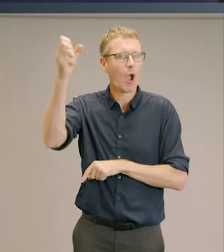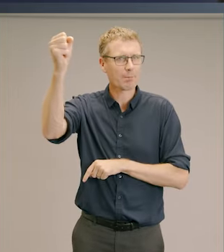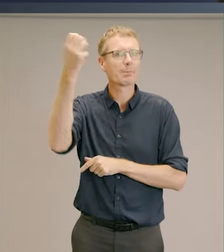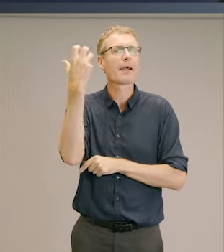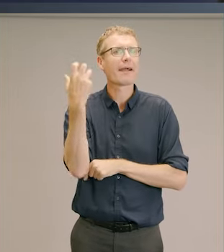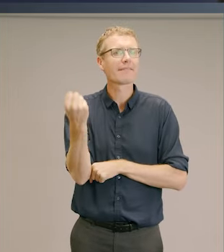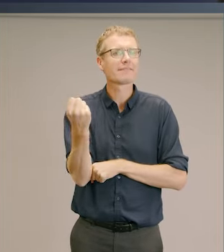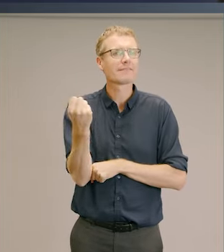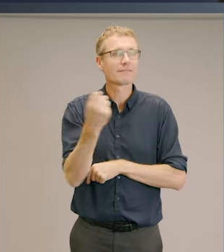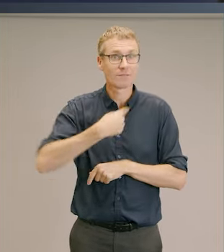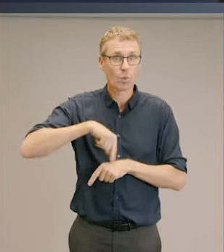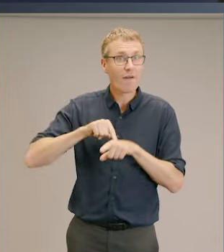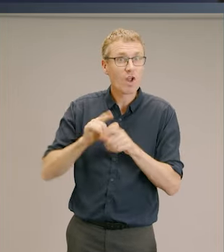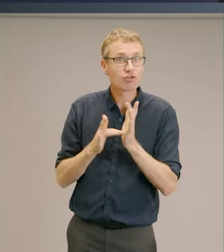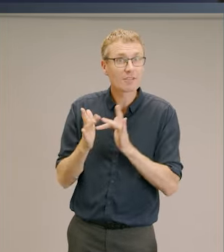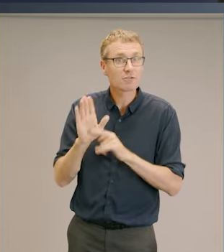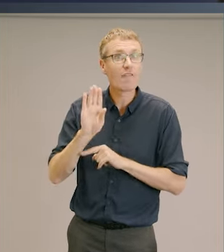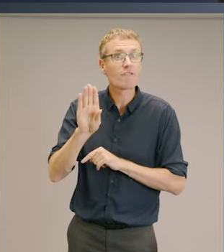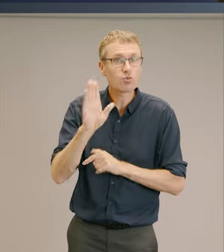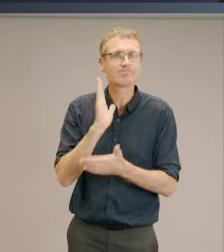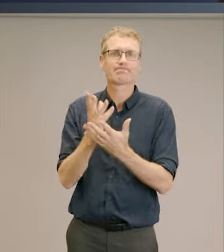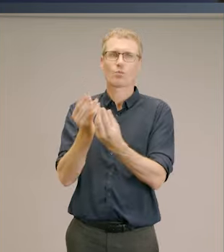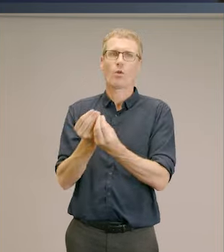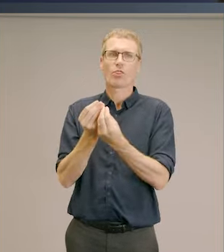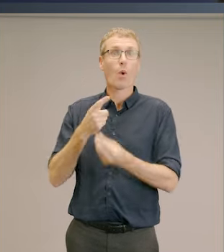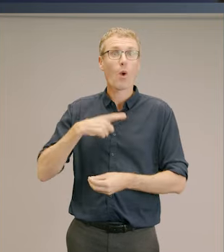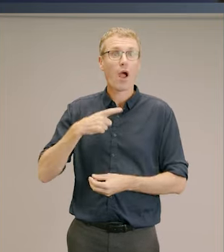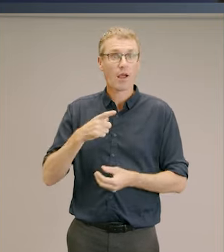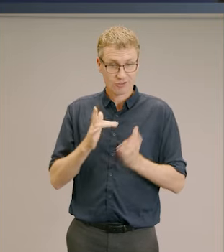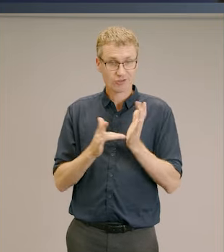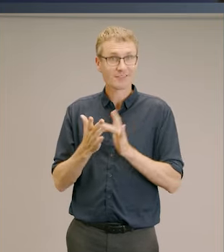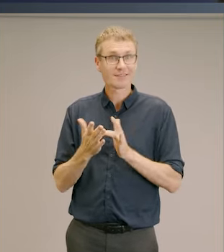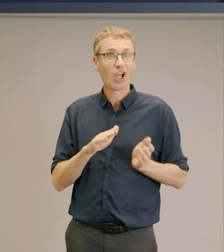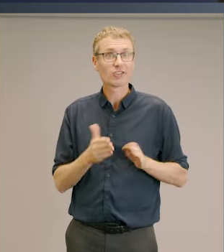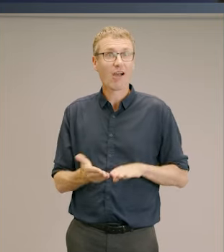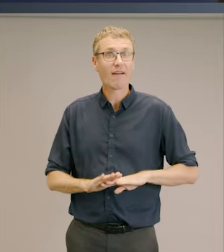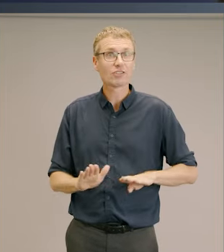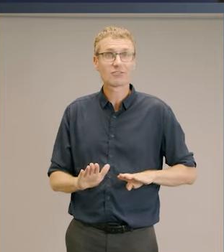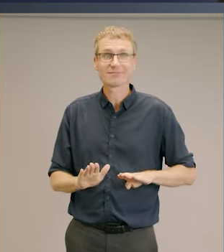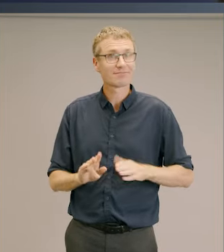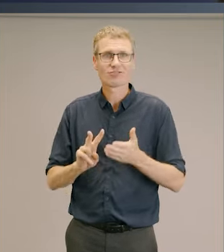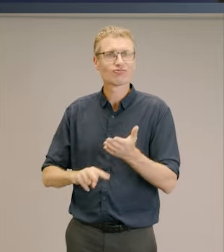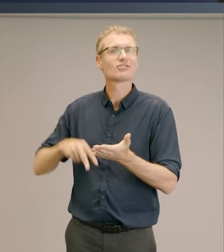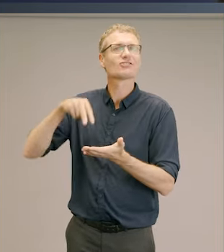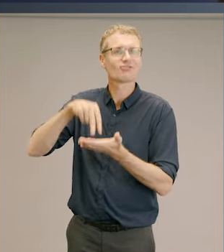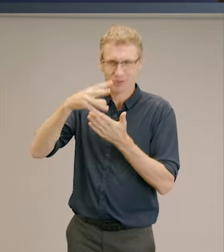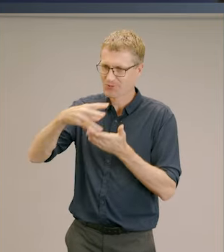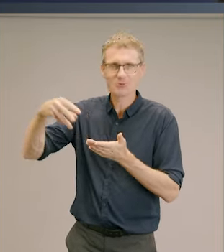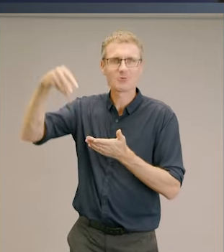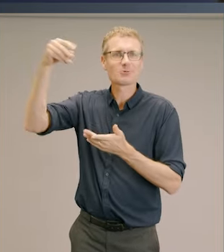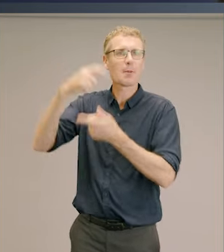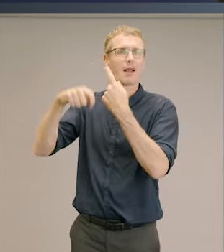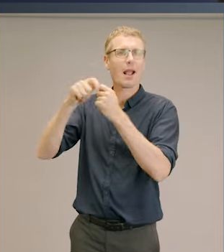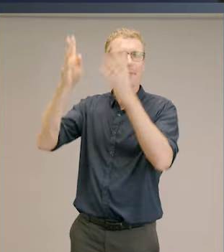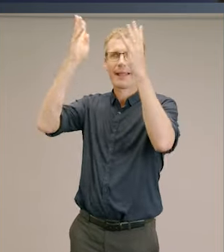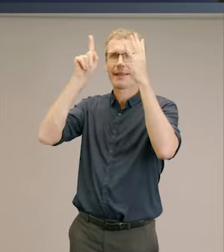hope ahead. Following Jesus will be worth it because of his resurrection and ascension. It means that